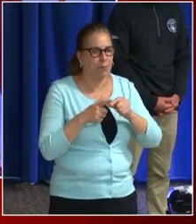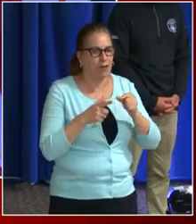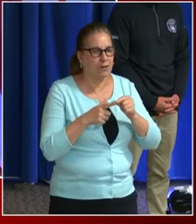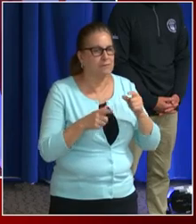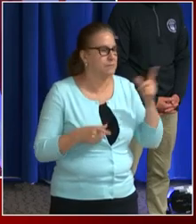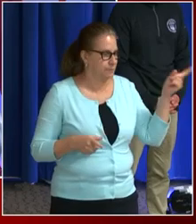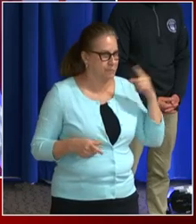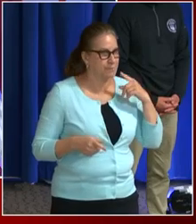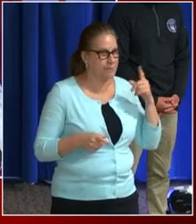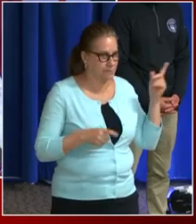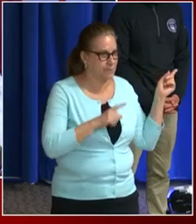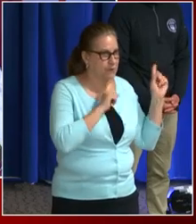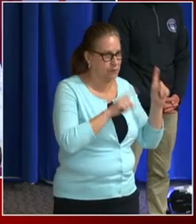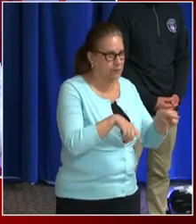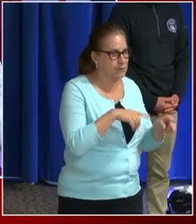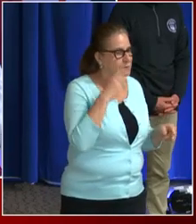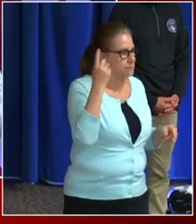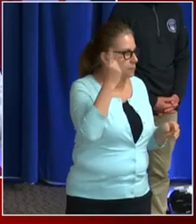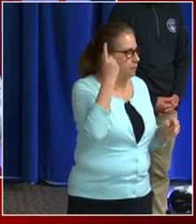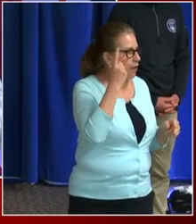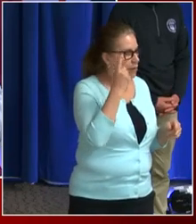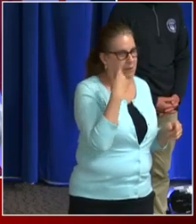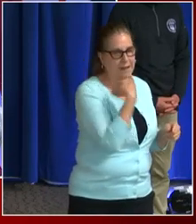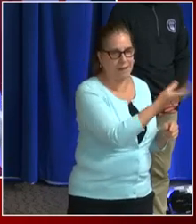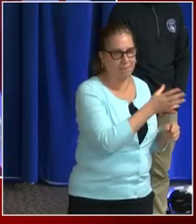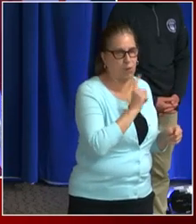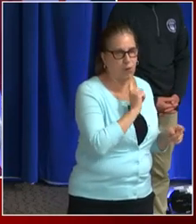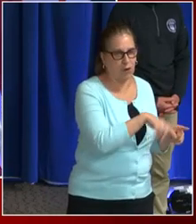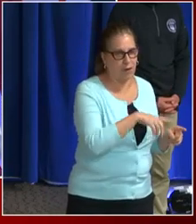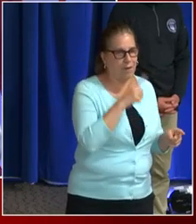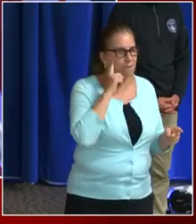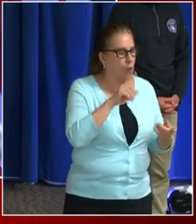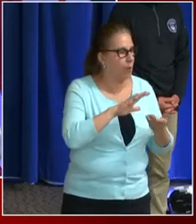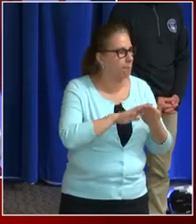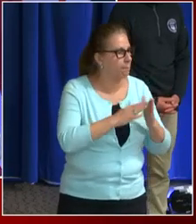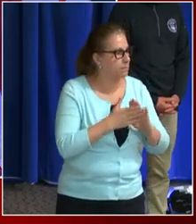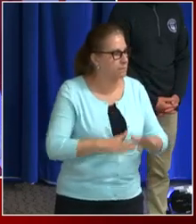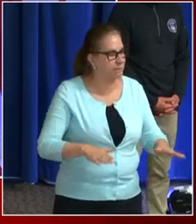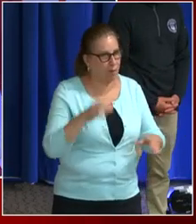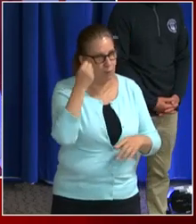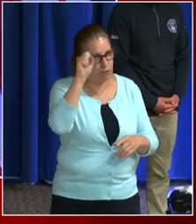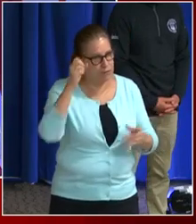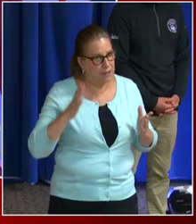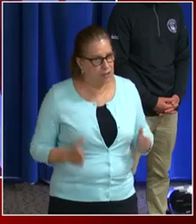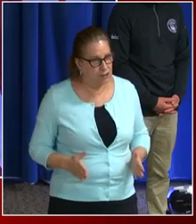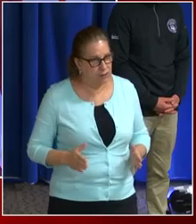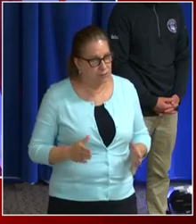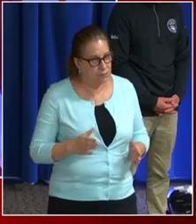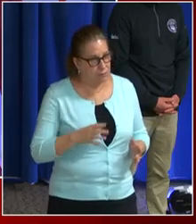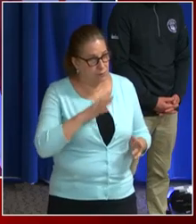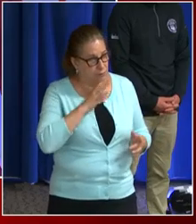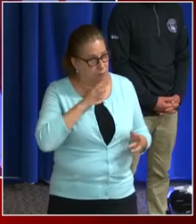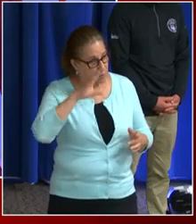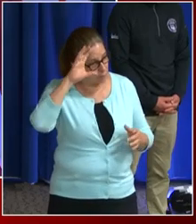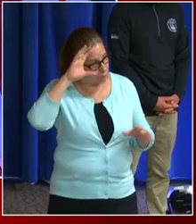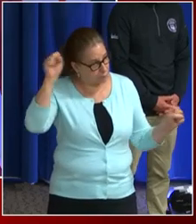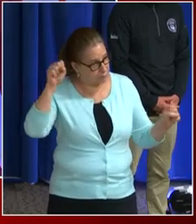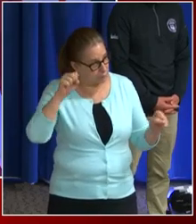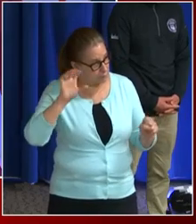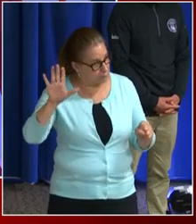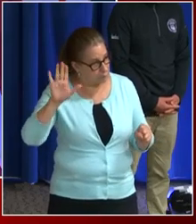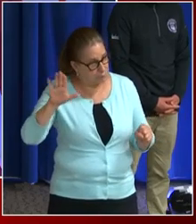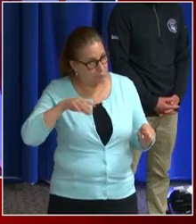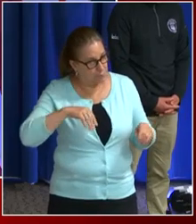use munitions against peaceful protesters. Are you talking about the presidential movement? Yes. The presidential movement